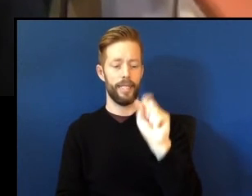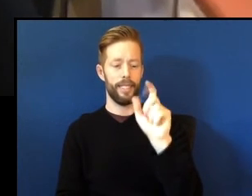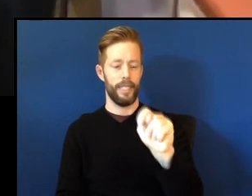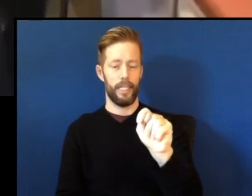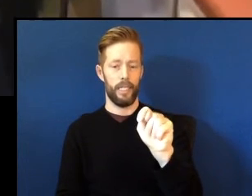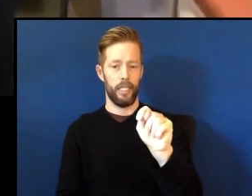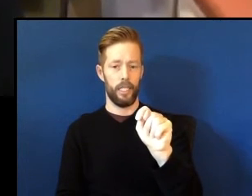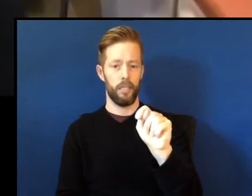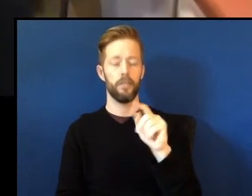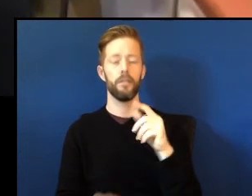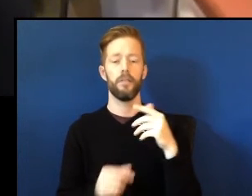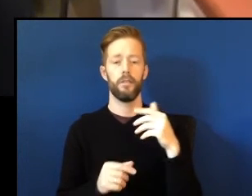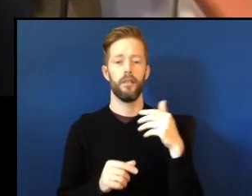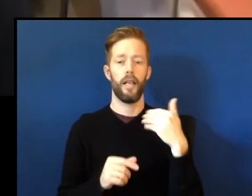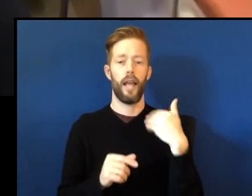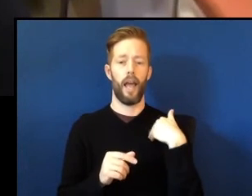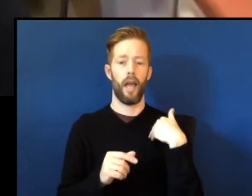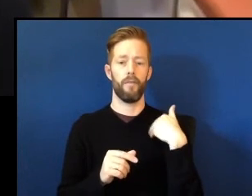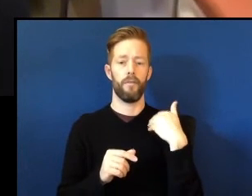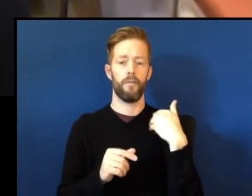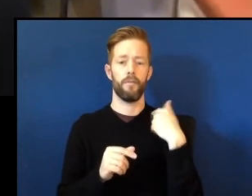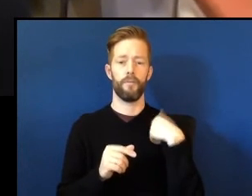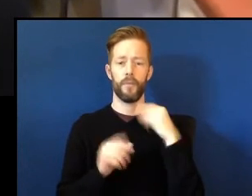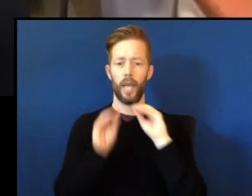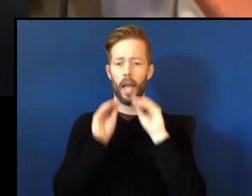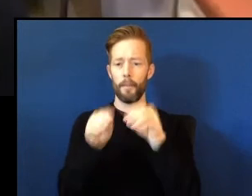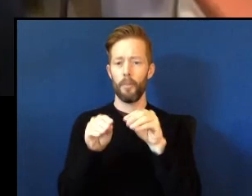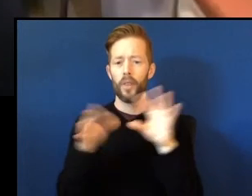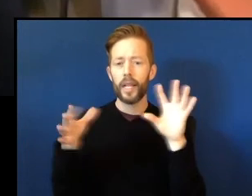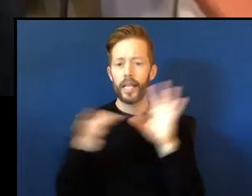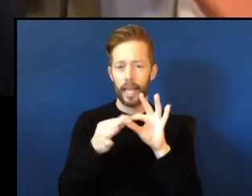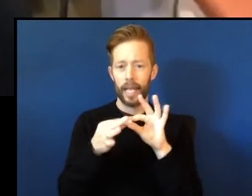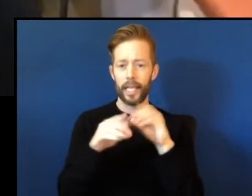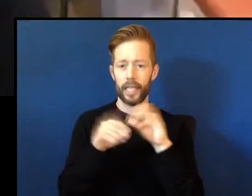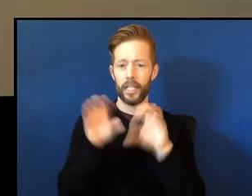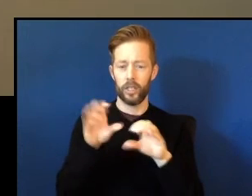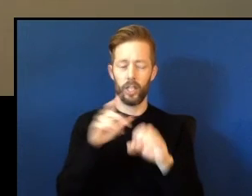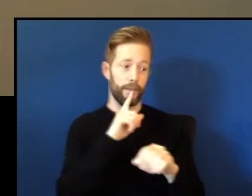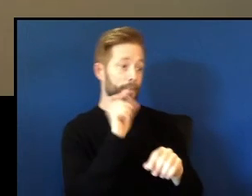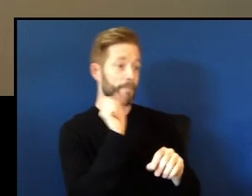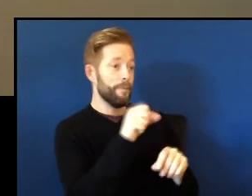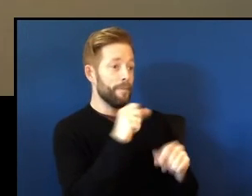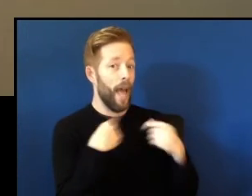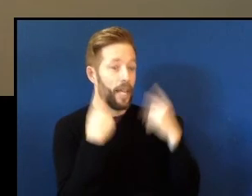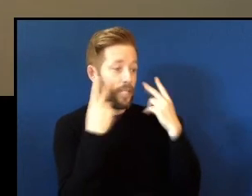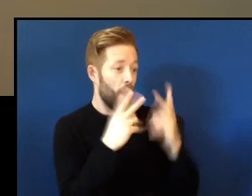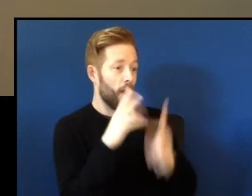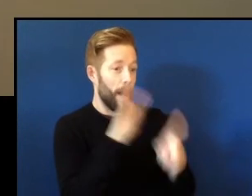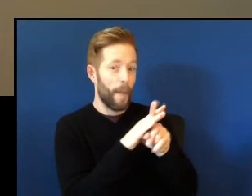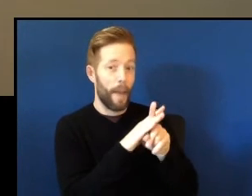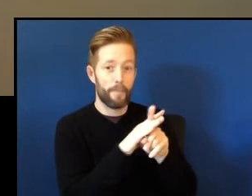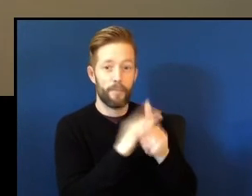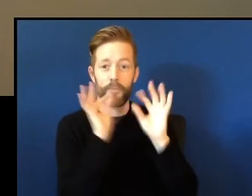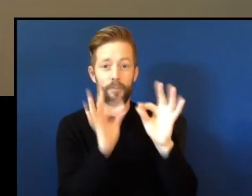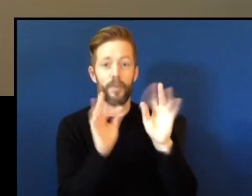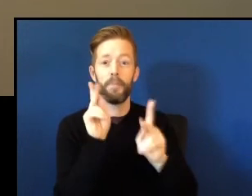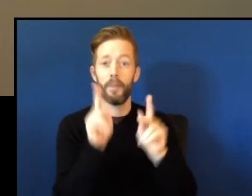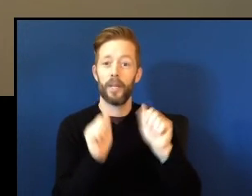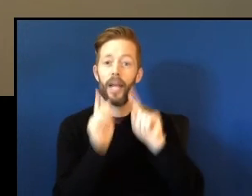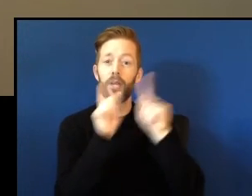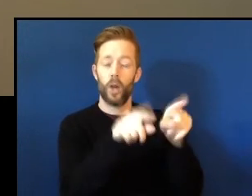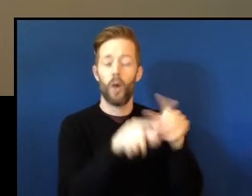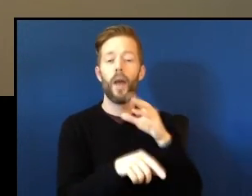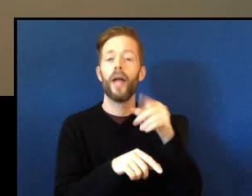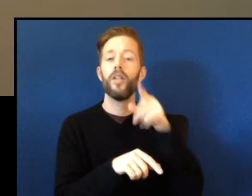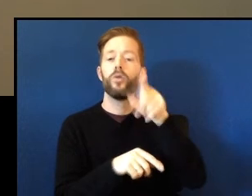MASST. And we have I think I put the link right in the chat. I just saw it come up on the chat. So perfect. So people can go